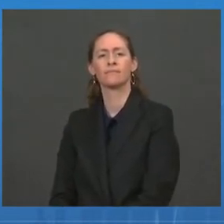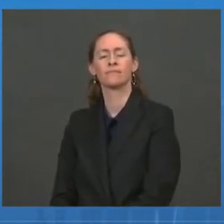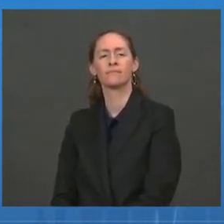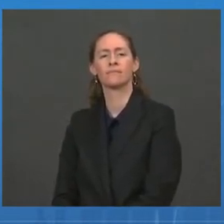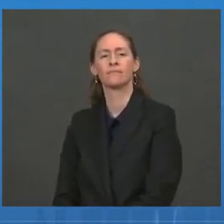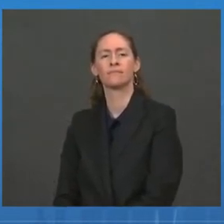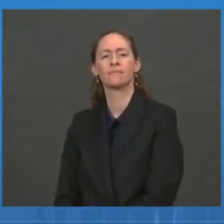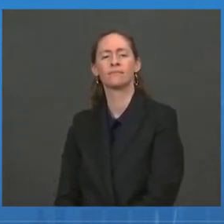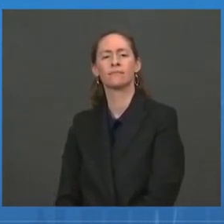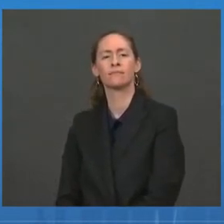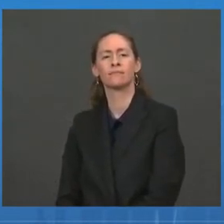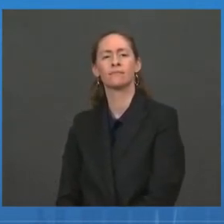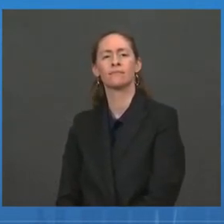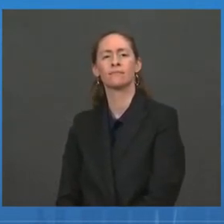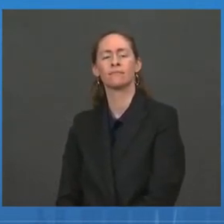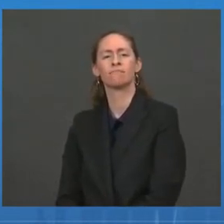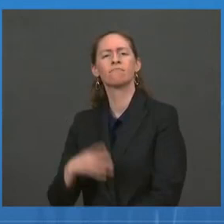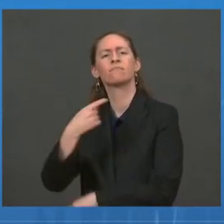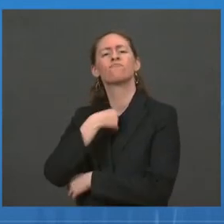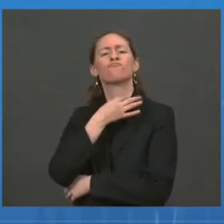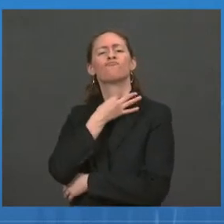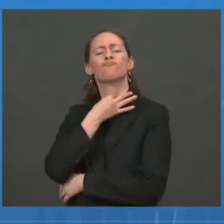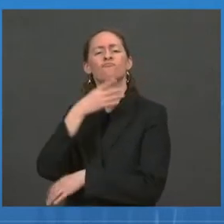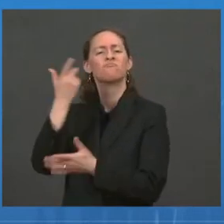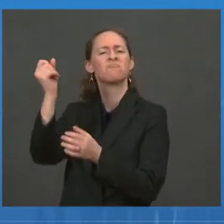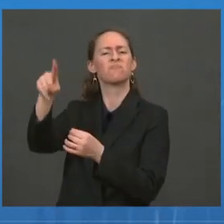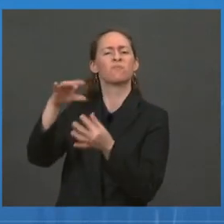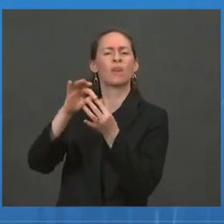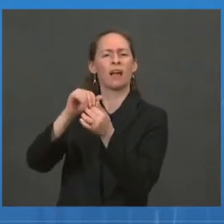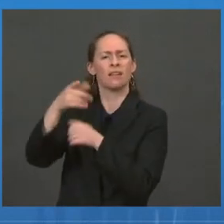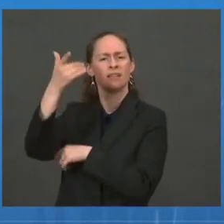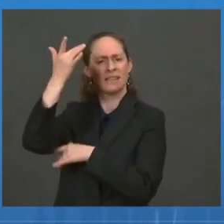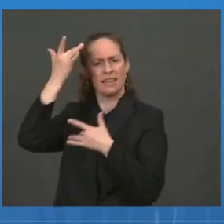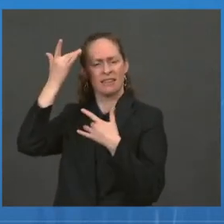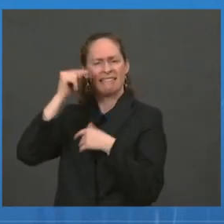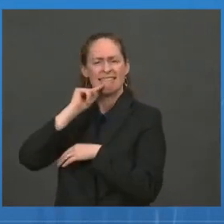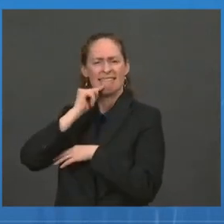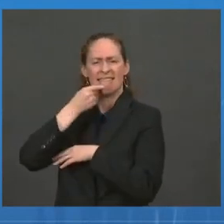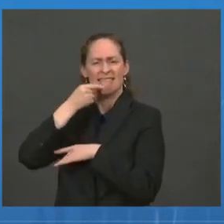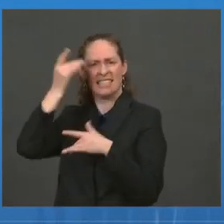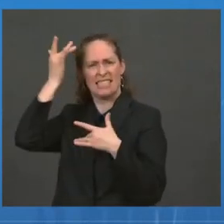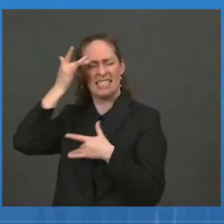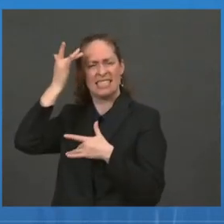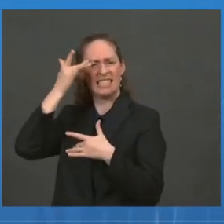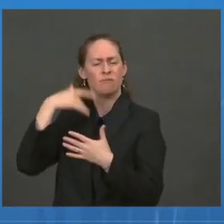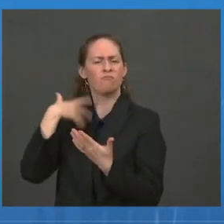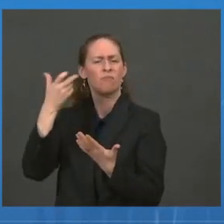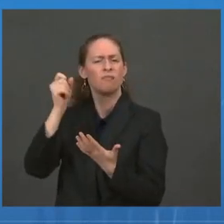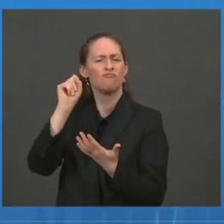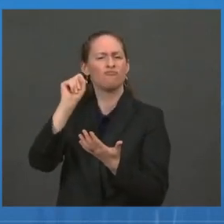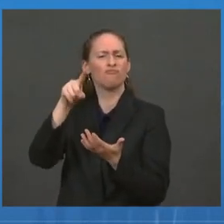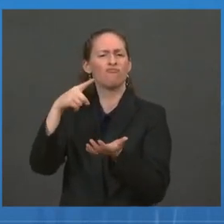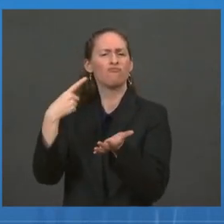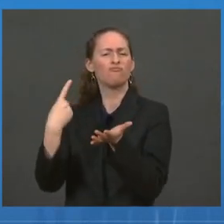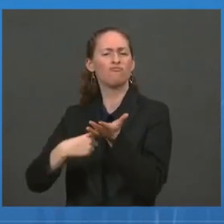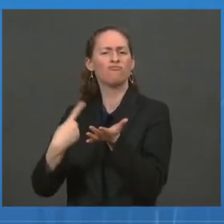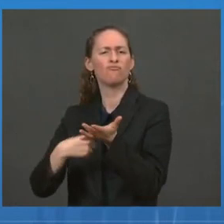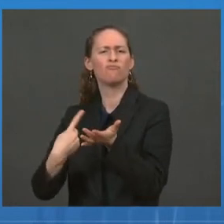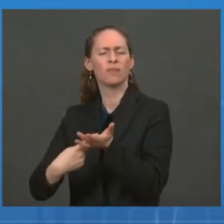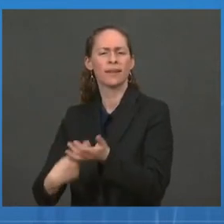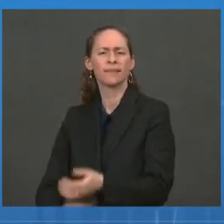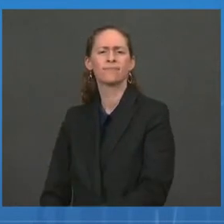been sort of widely said that we shouldn't over interpret what has been seen as mild cases because some of these might be in younger